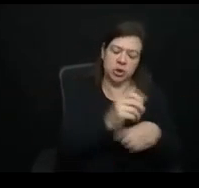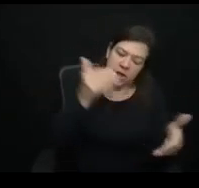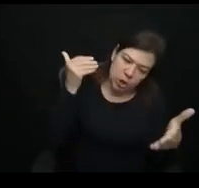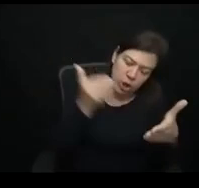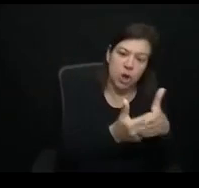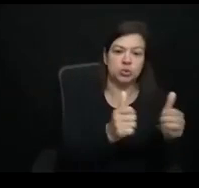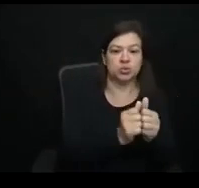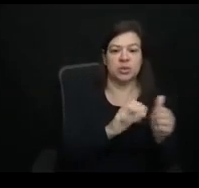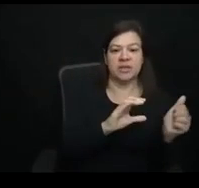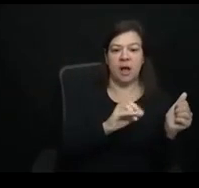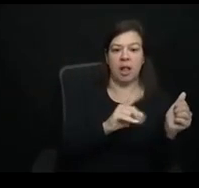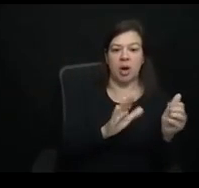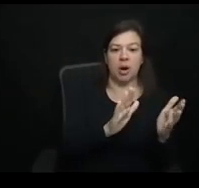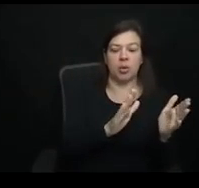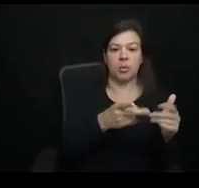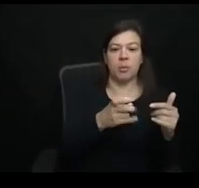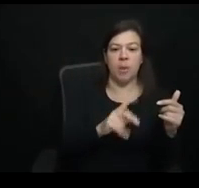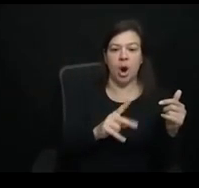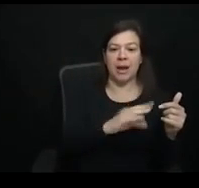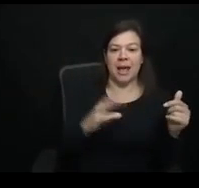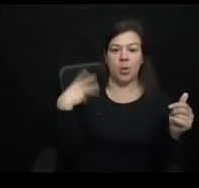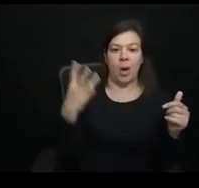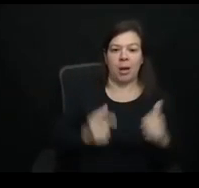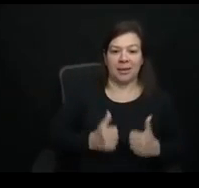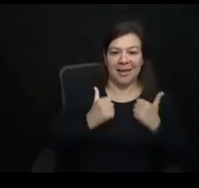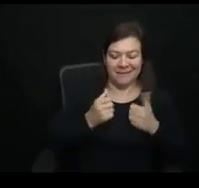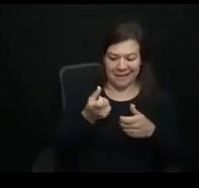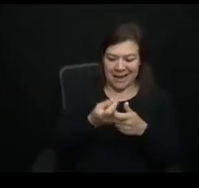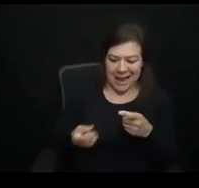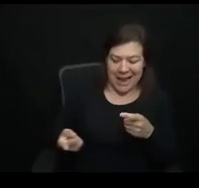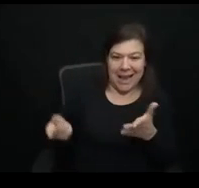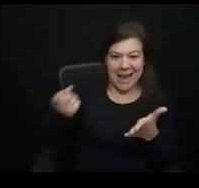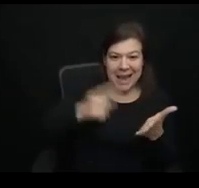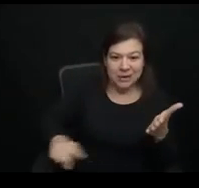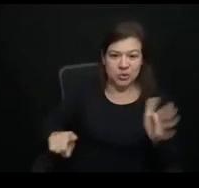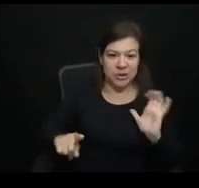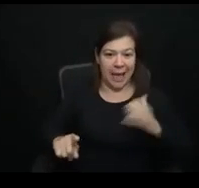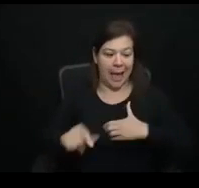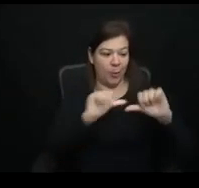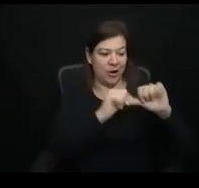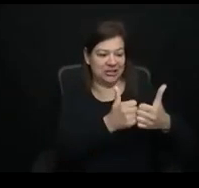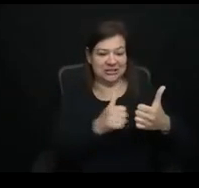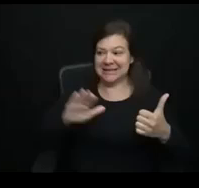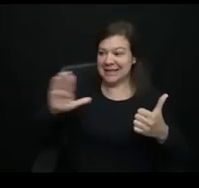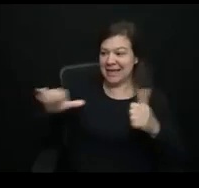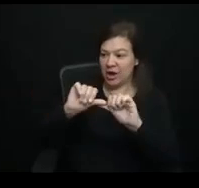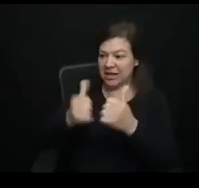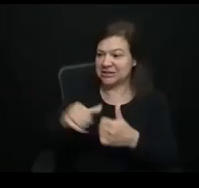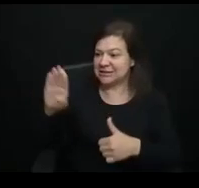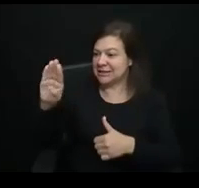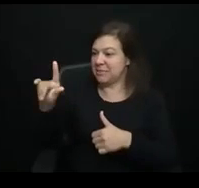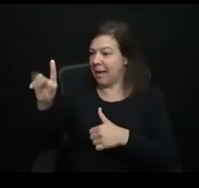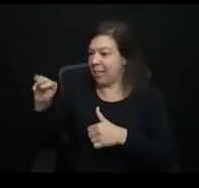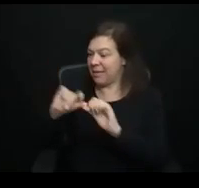and Wildlife. In fact, next week, the heads of our agency and their agency and BLM are getting together to look at